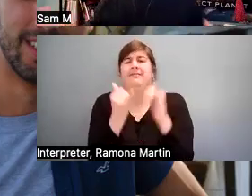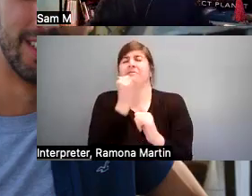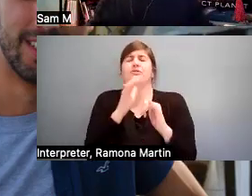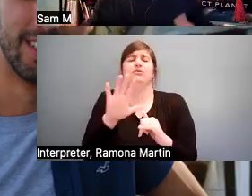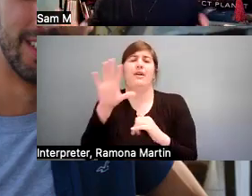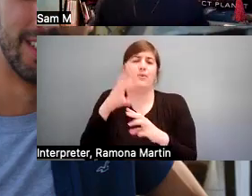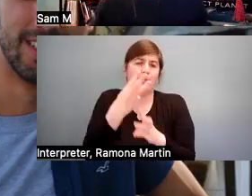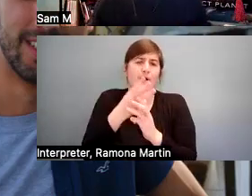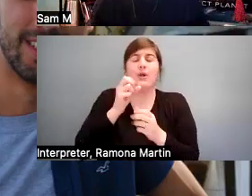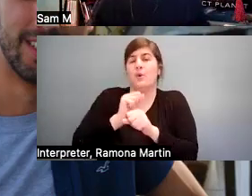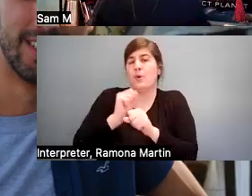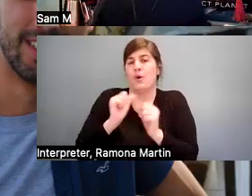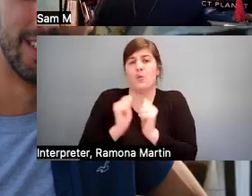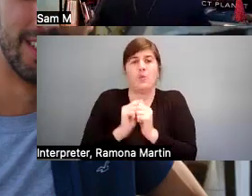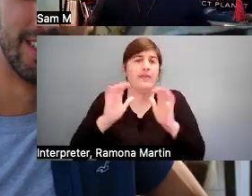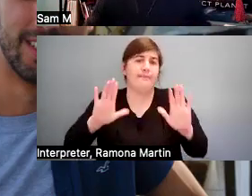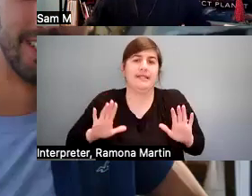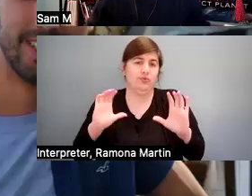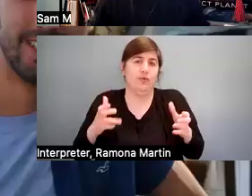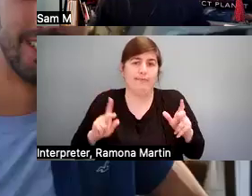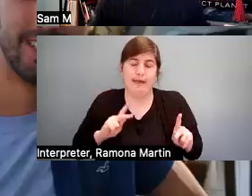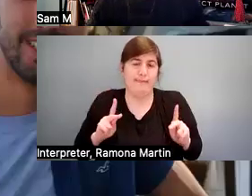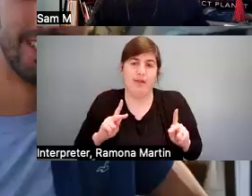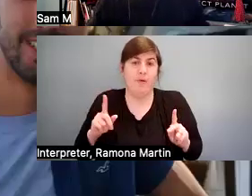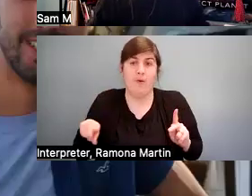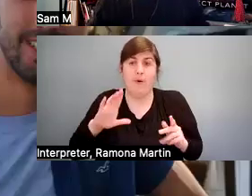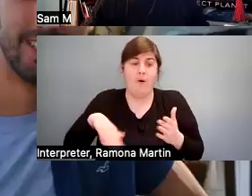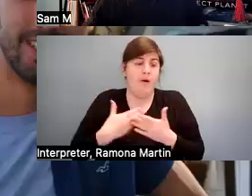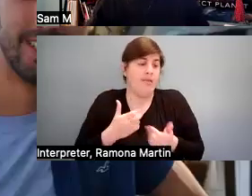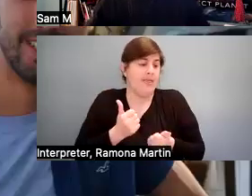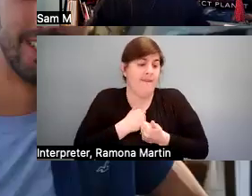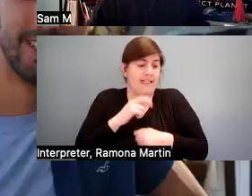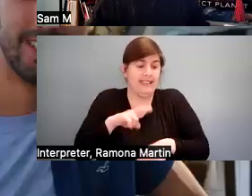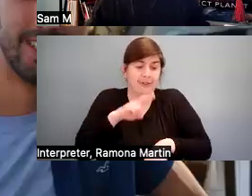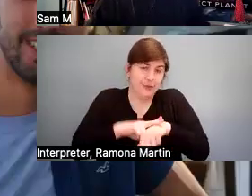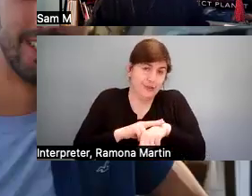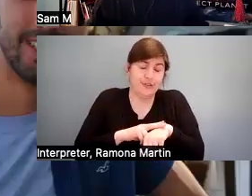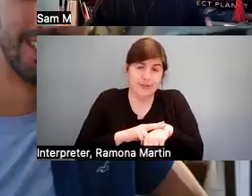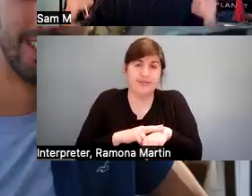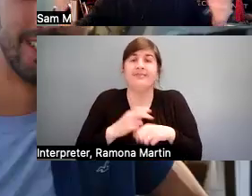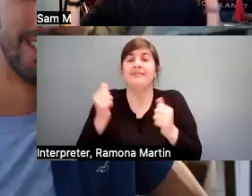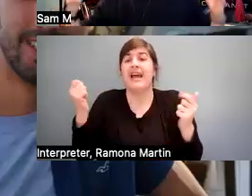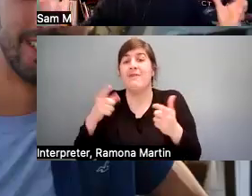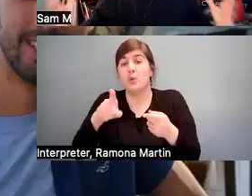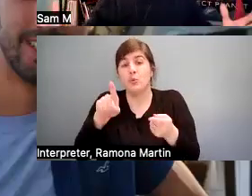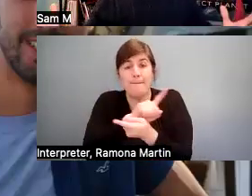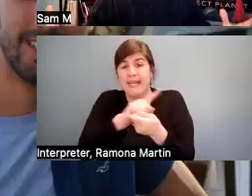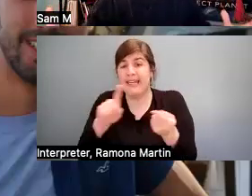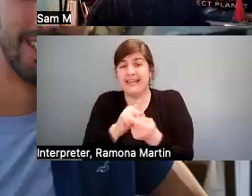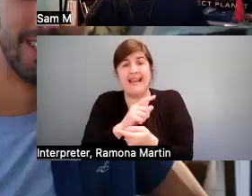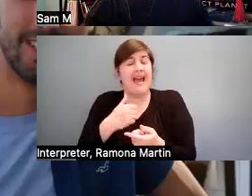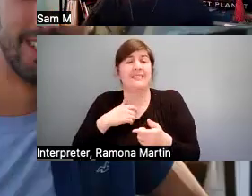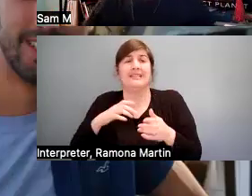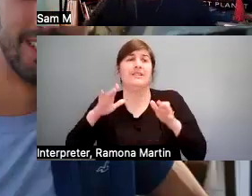also to work with an amazing group of people who all just love nature. So everybody that you meet is normally has this incredible